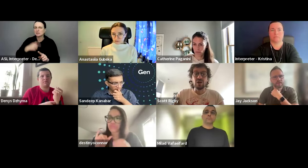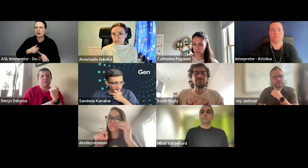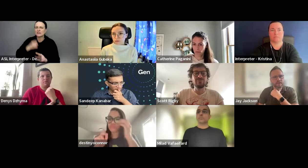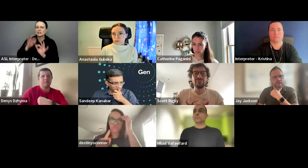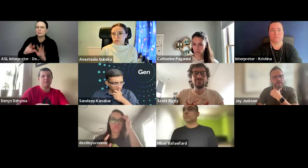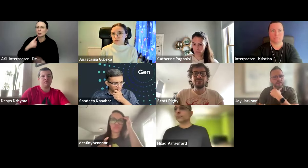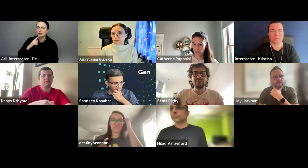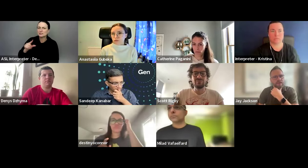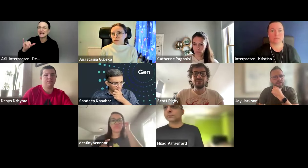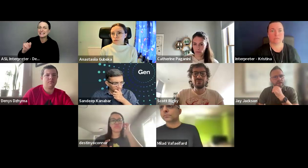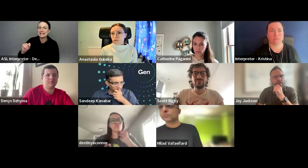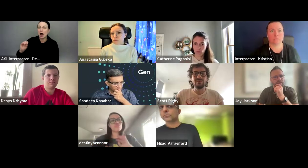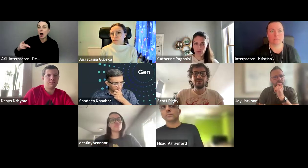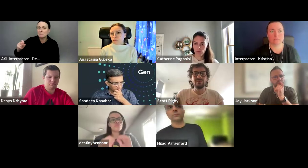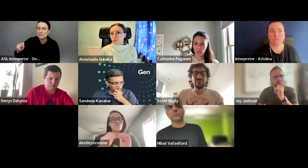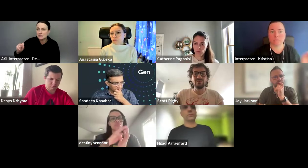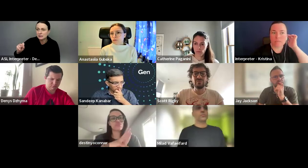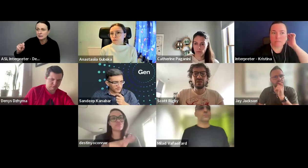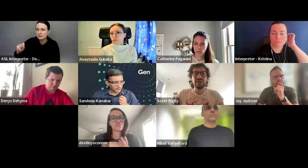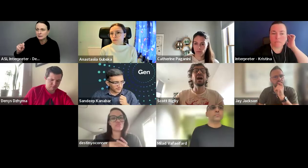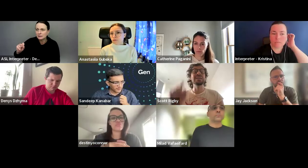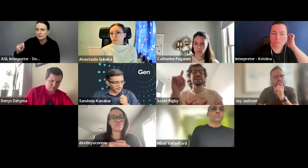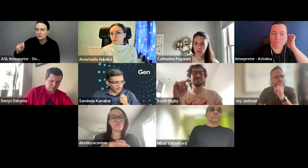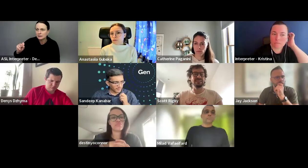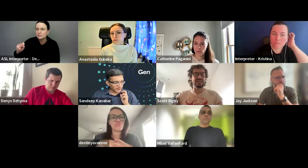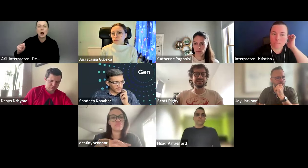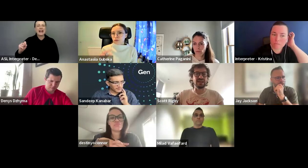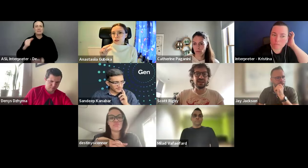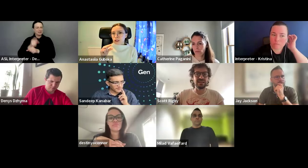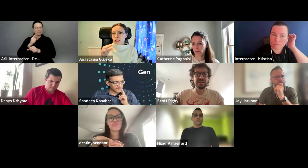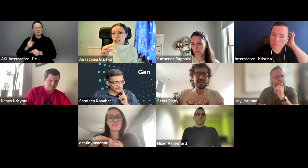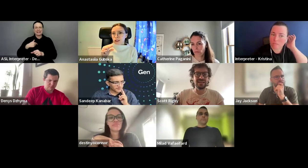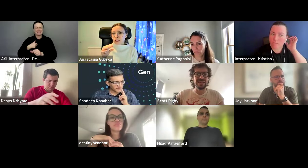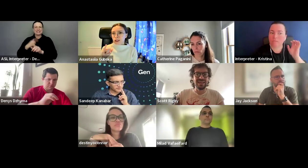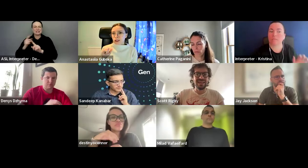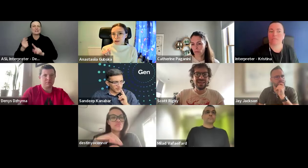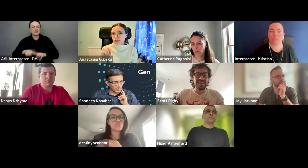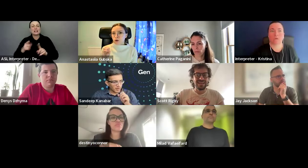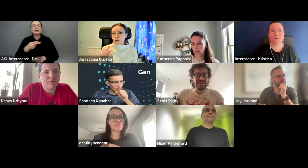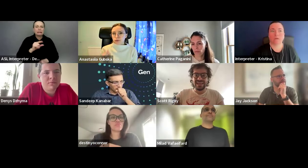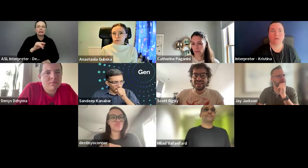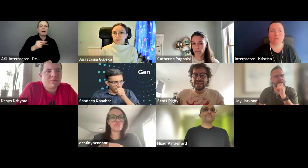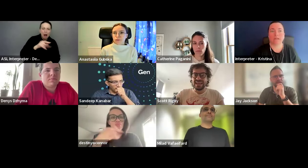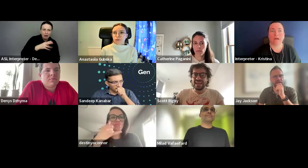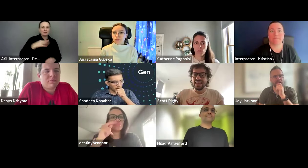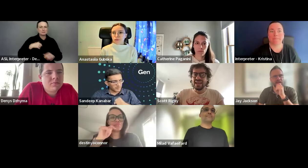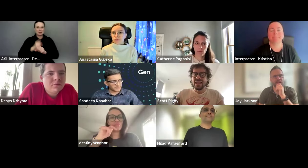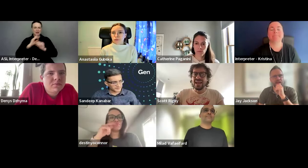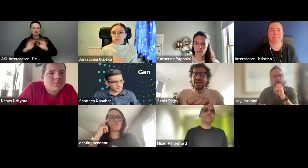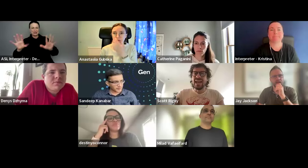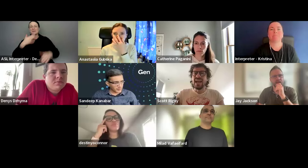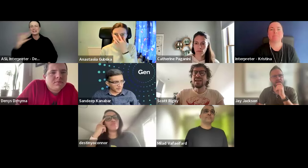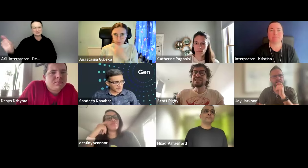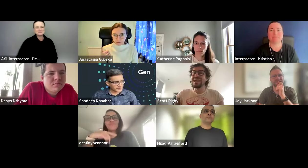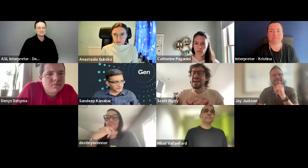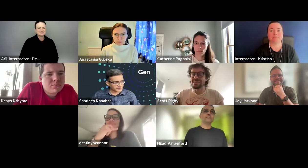Scott, I'm sorry for the interpreter. Are you saying GitOps? Yes. Okay, making sure because it's a little different than GitHub. I'm making sure I